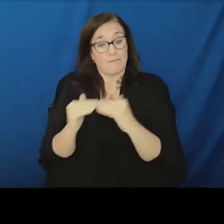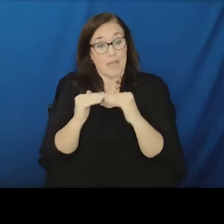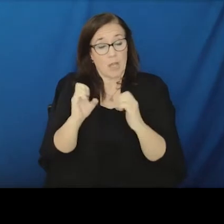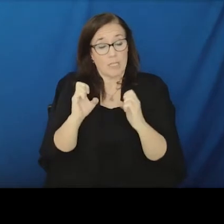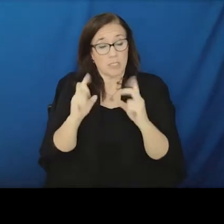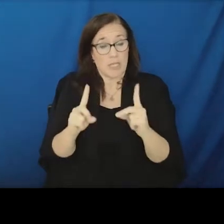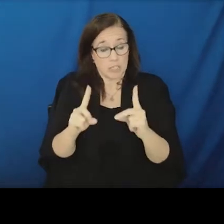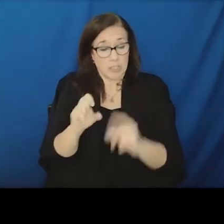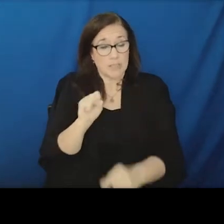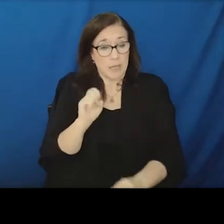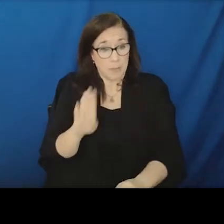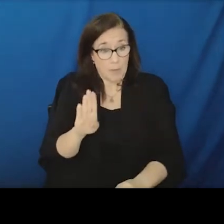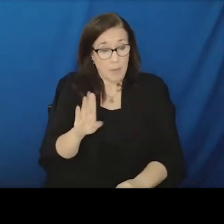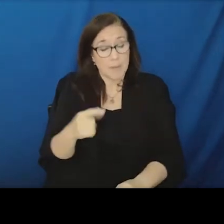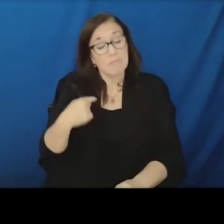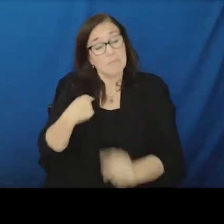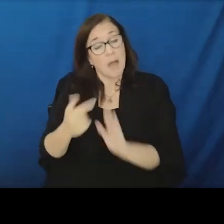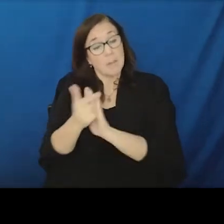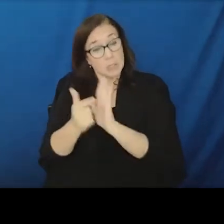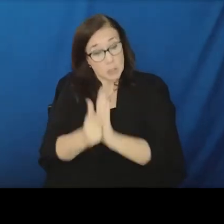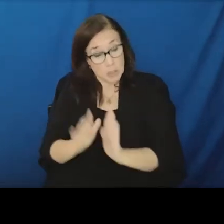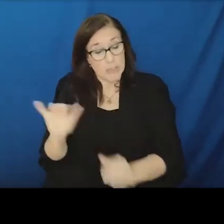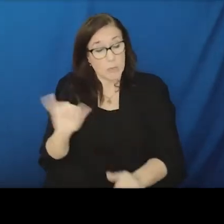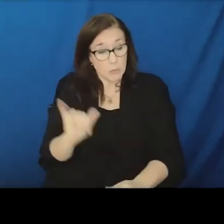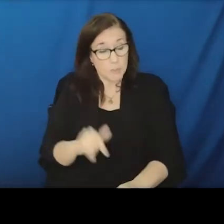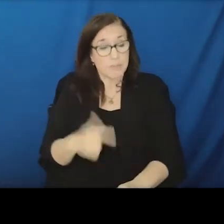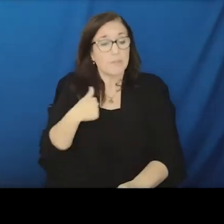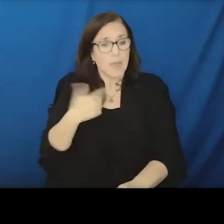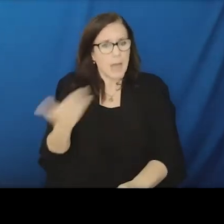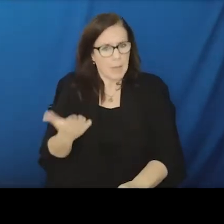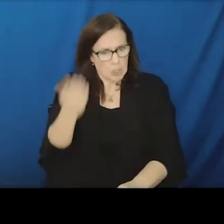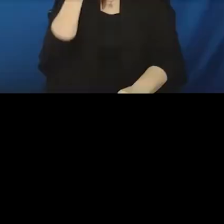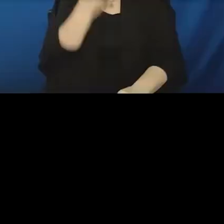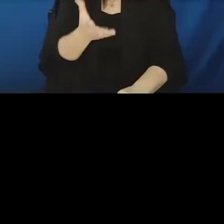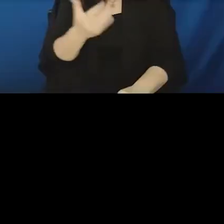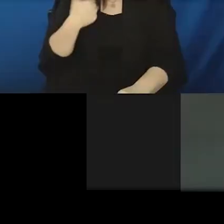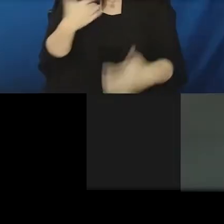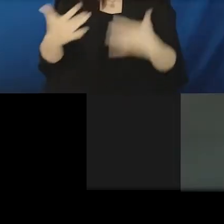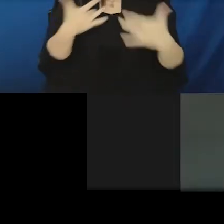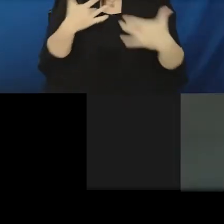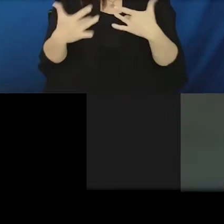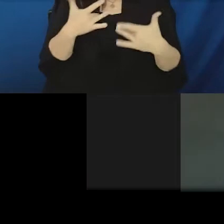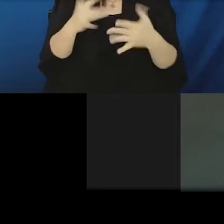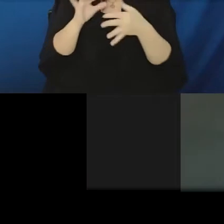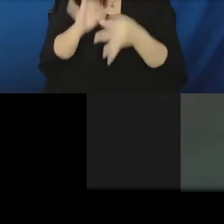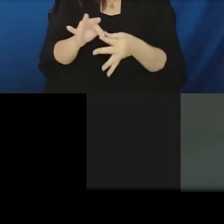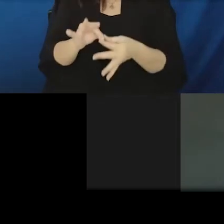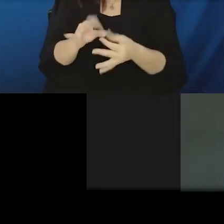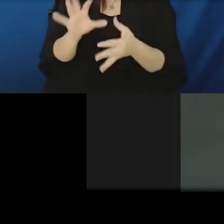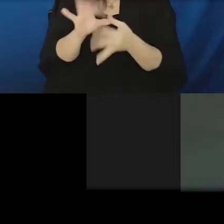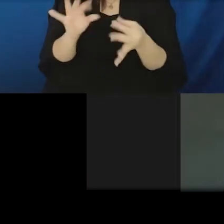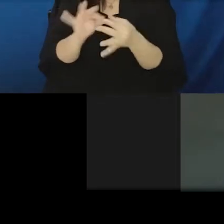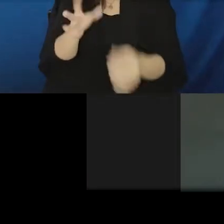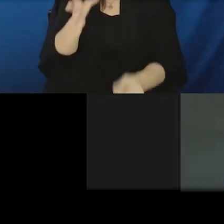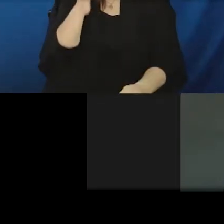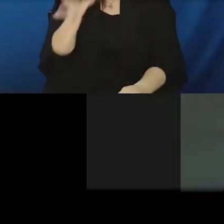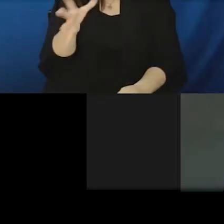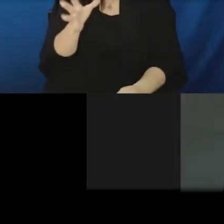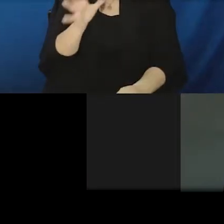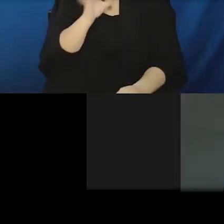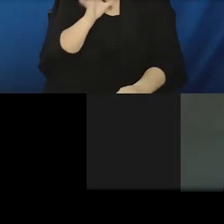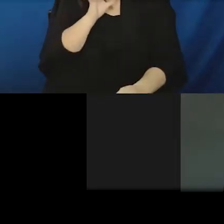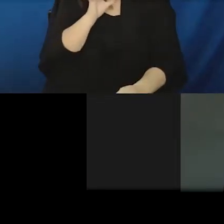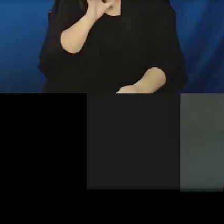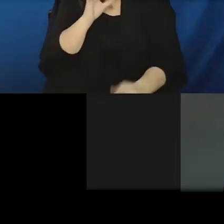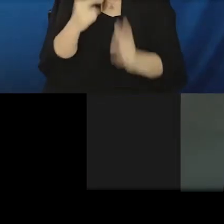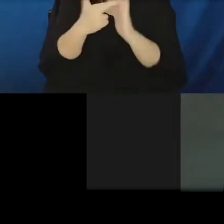I'm also a practicing attorney. I'm here to express some concern about the quote hate speech rule that you're attempting